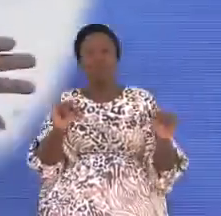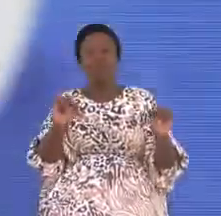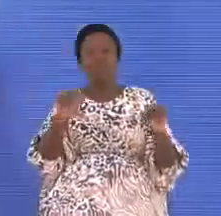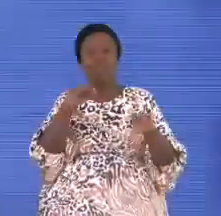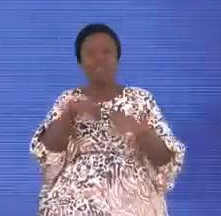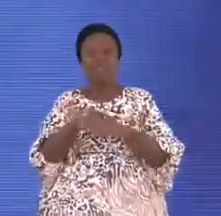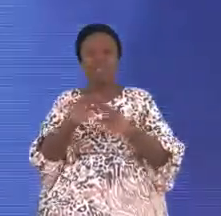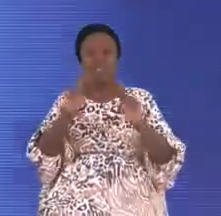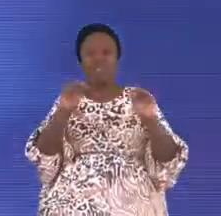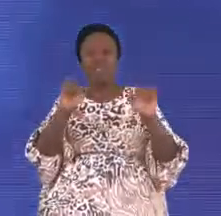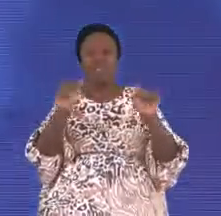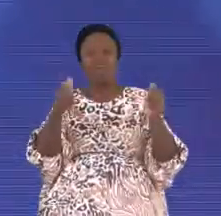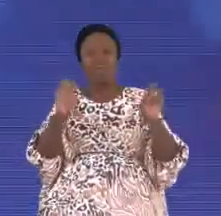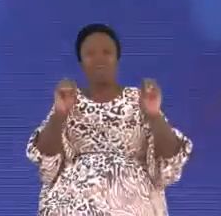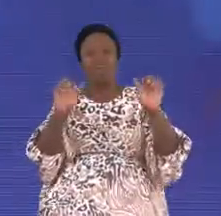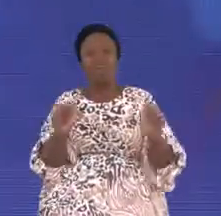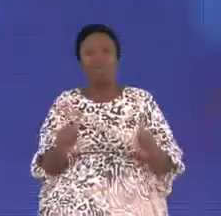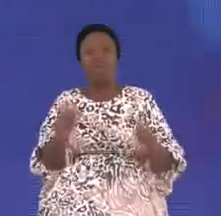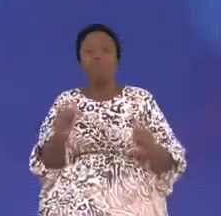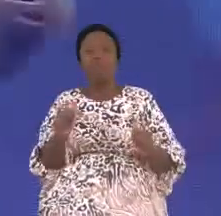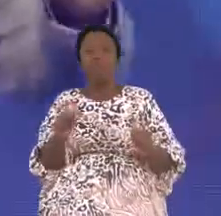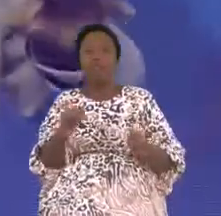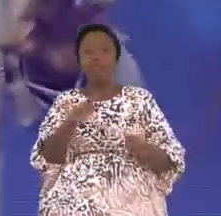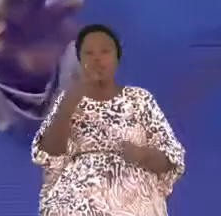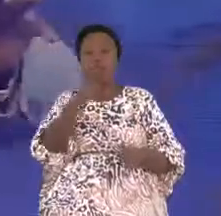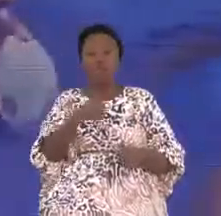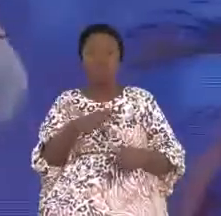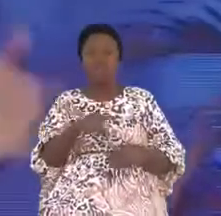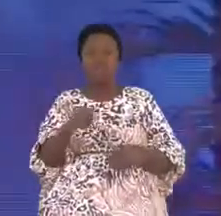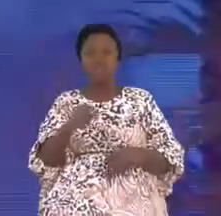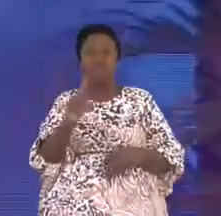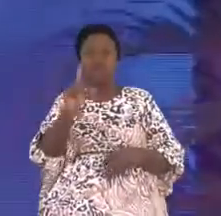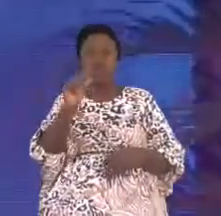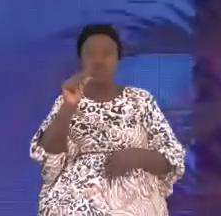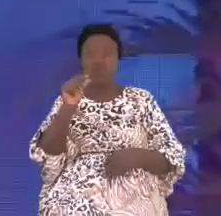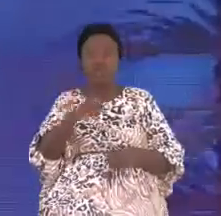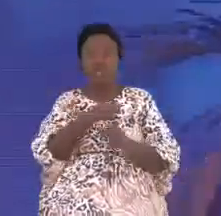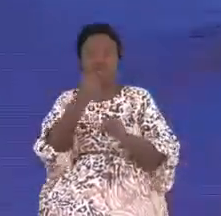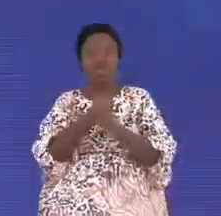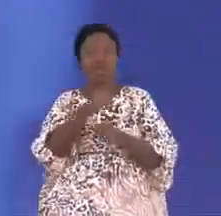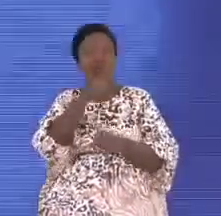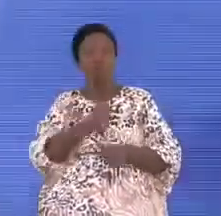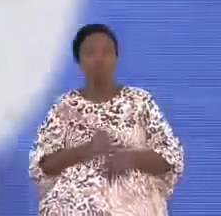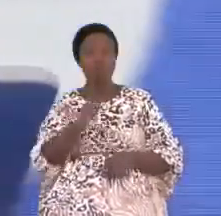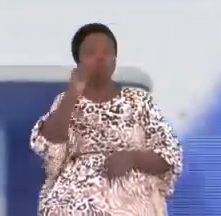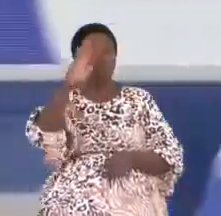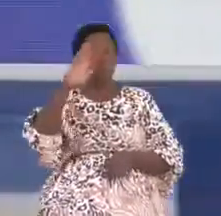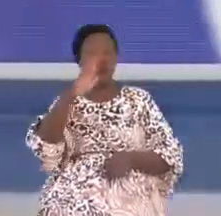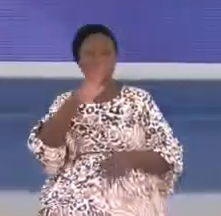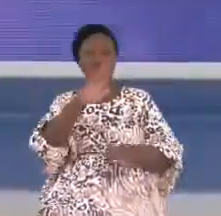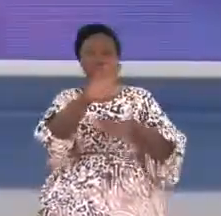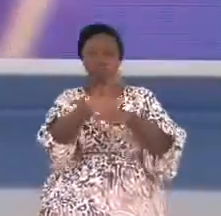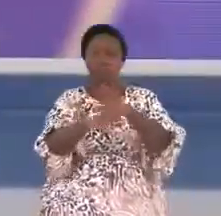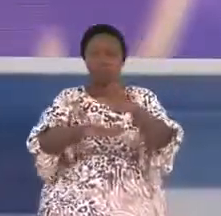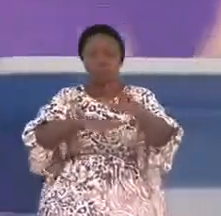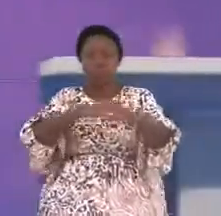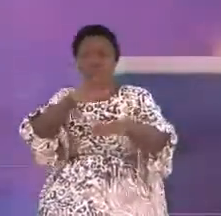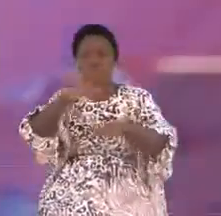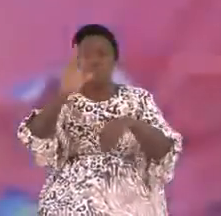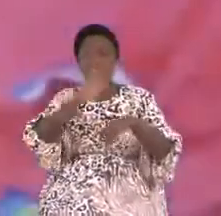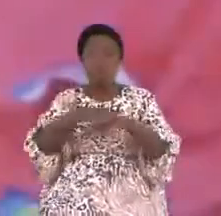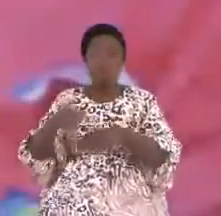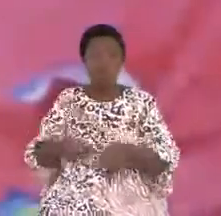woman walking the streets picking up all those said dirty dirty